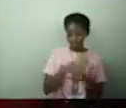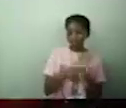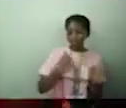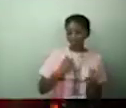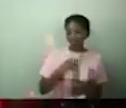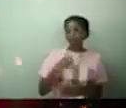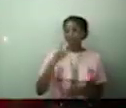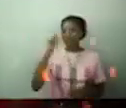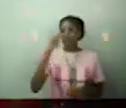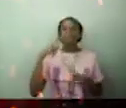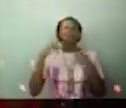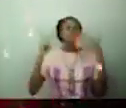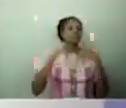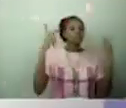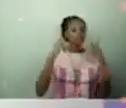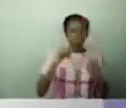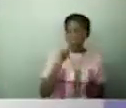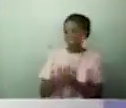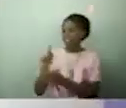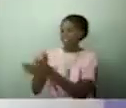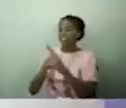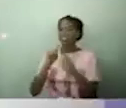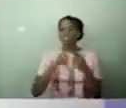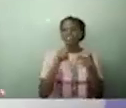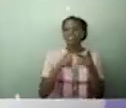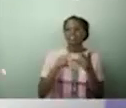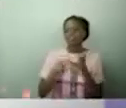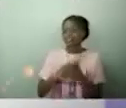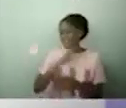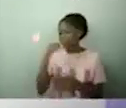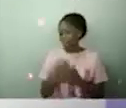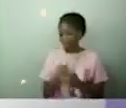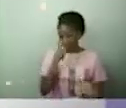media. We are this. We are members of the Church of Ben. Come and see how we are killing ourselves.